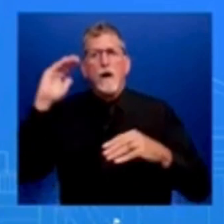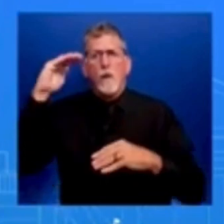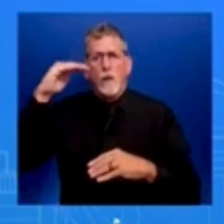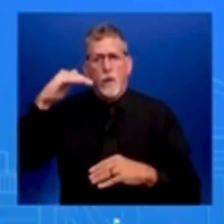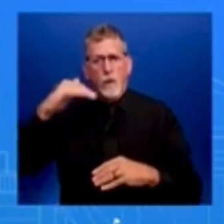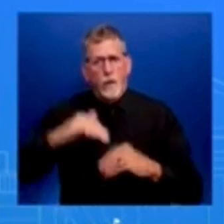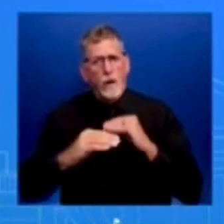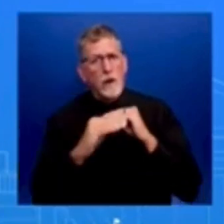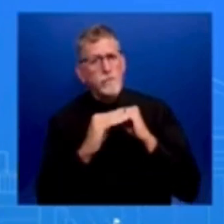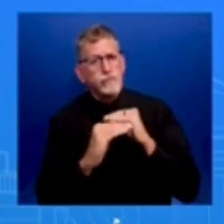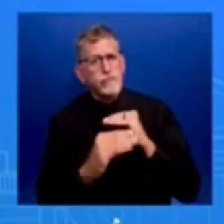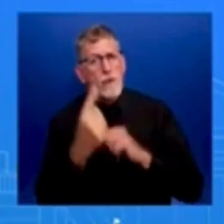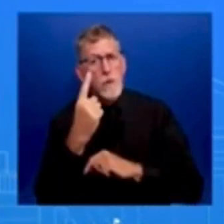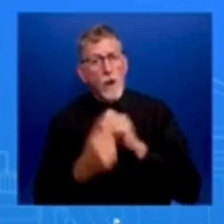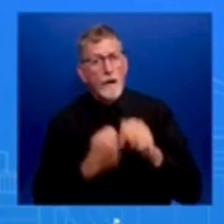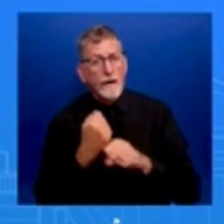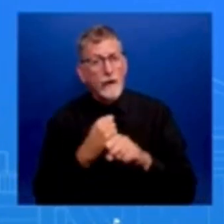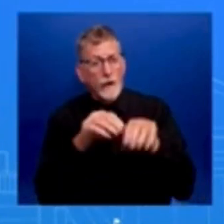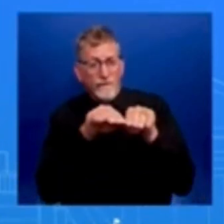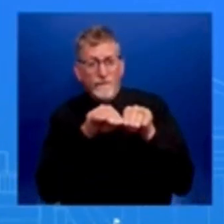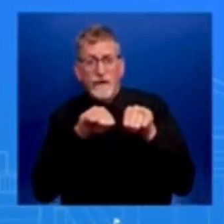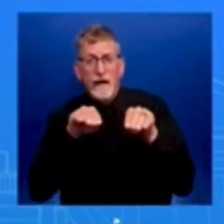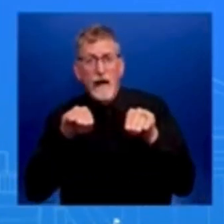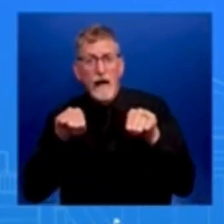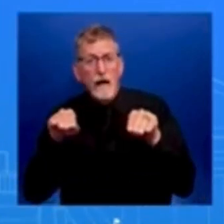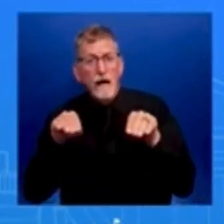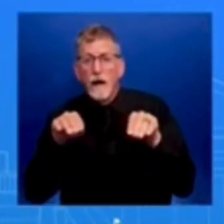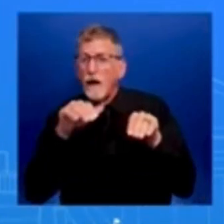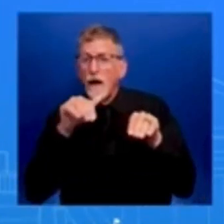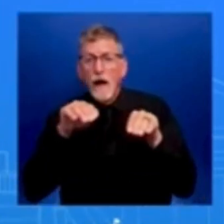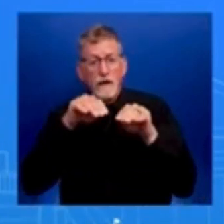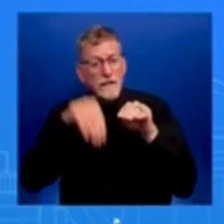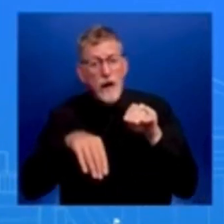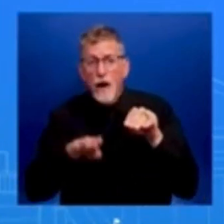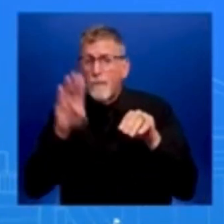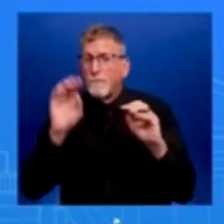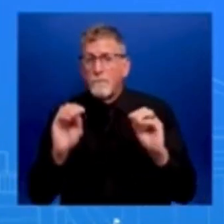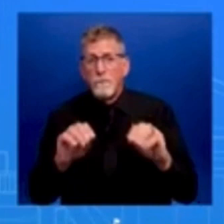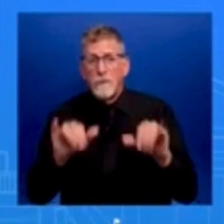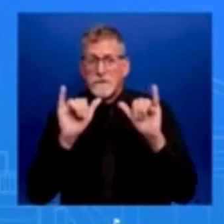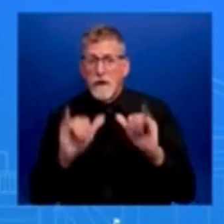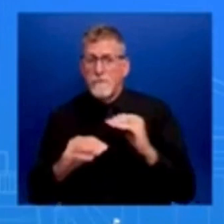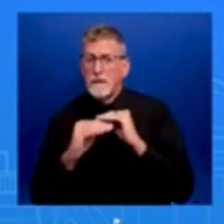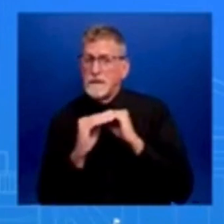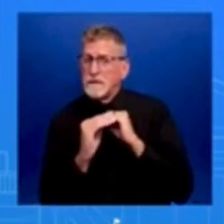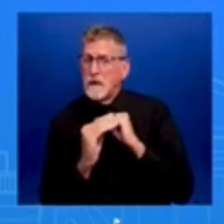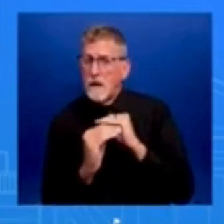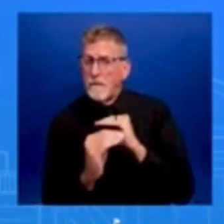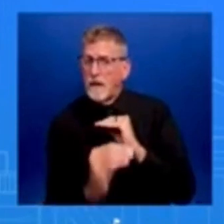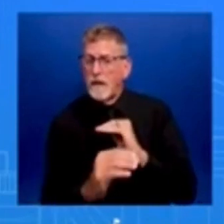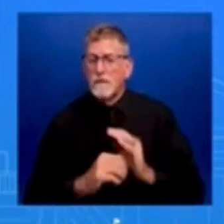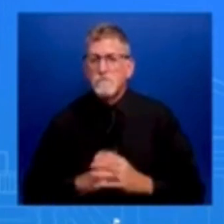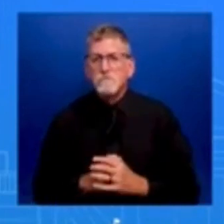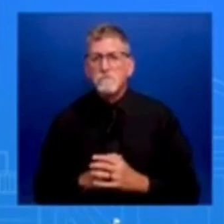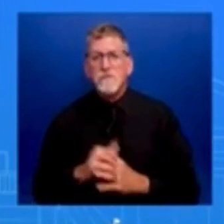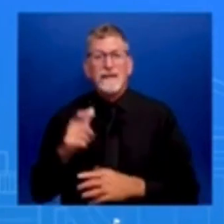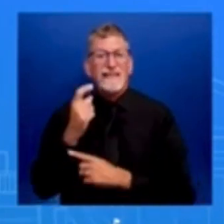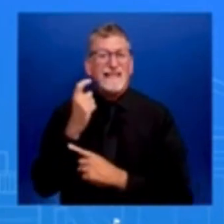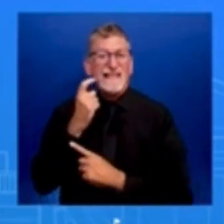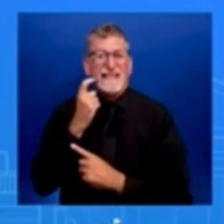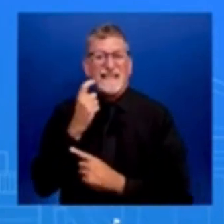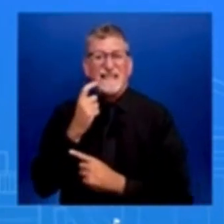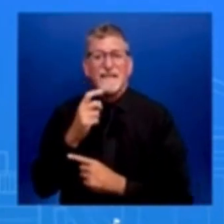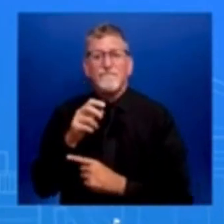It is a hopeful trend we are working to ensure actually continues. Finally, I do want to talk about a recent trip our team took to further address the